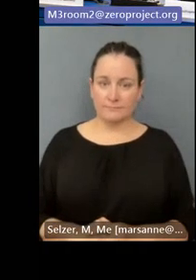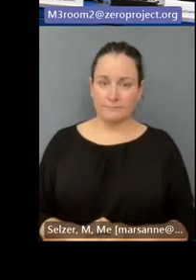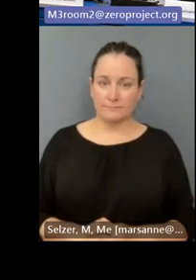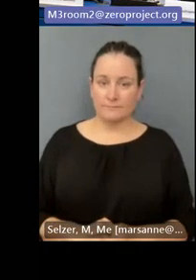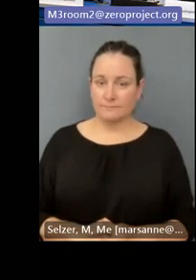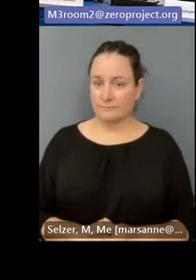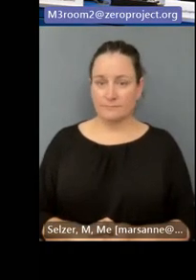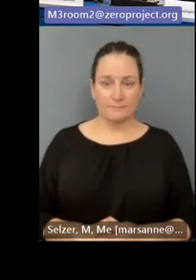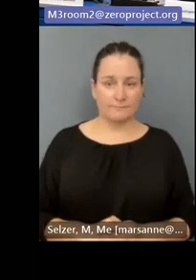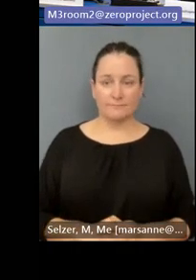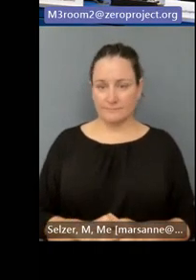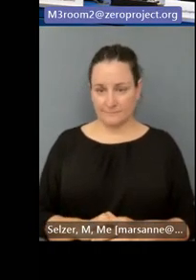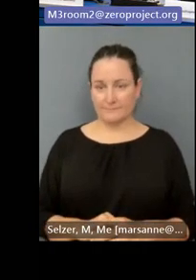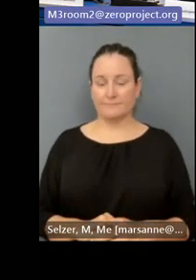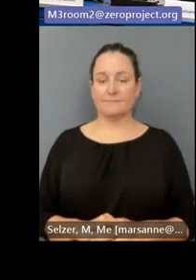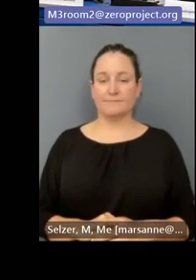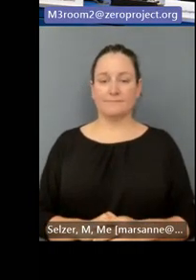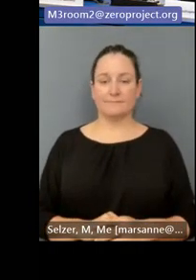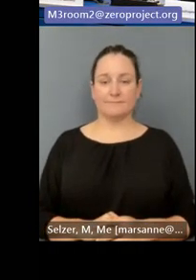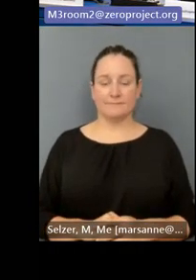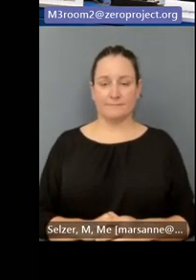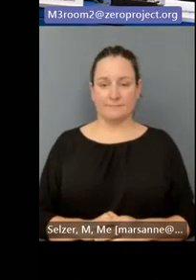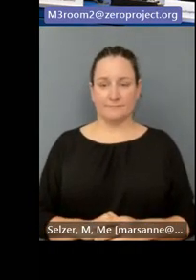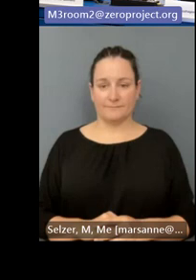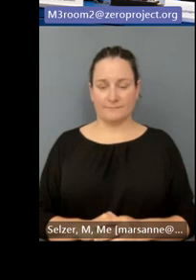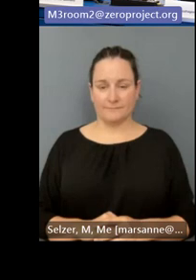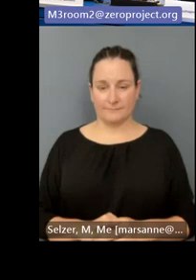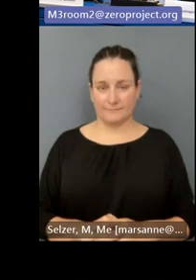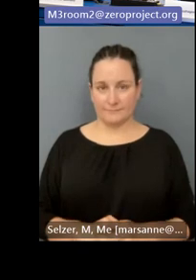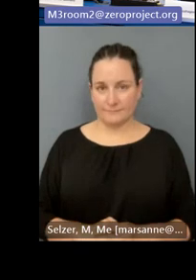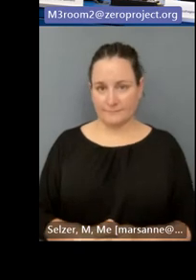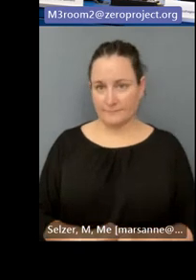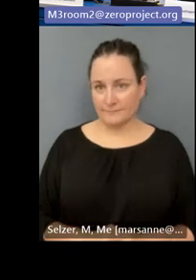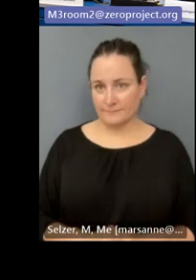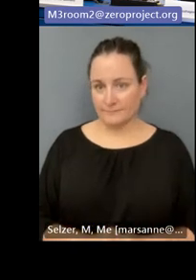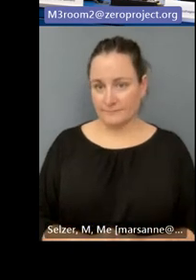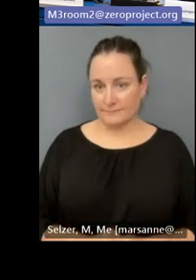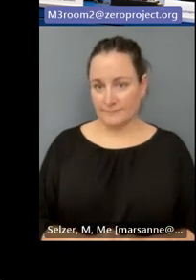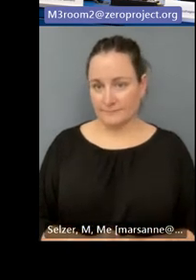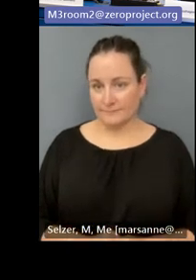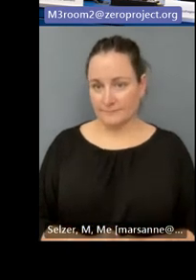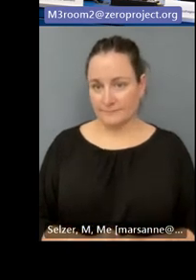Okay. Please let me express my deep pride and excitement